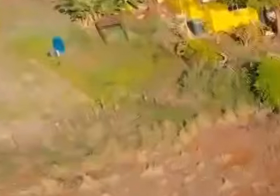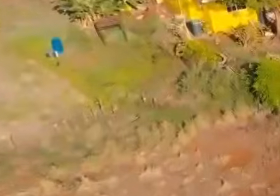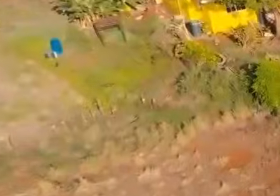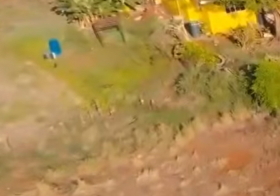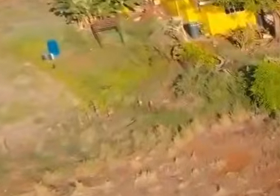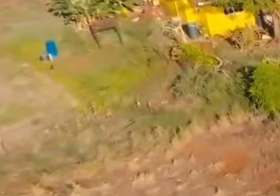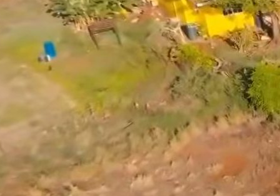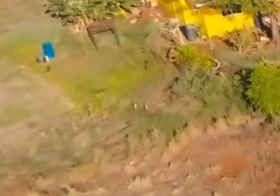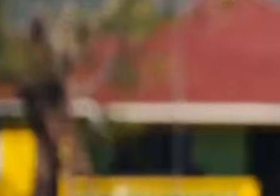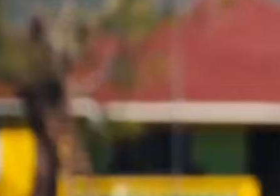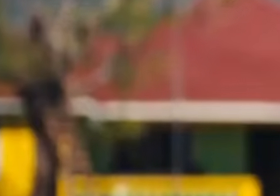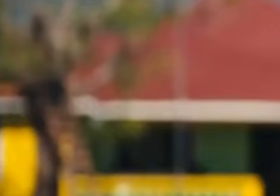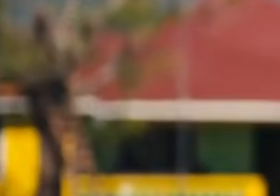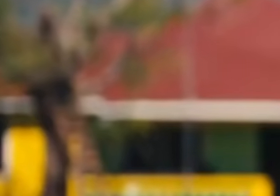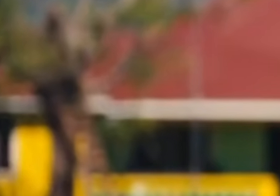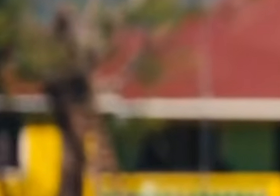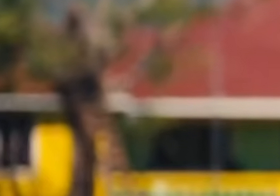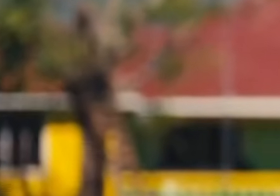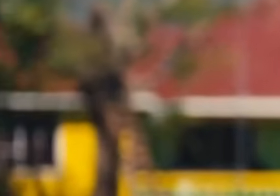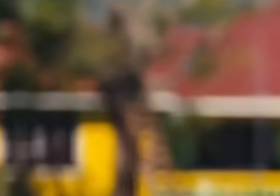I